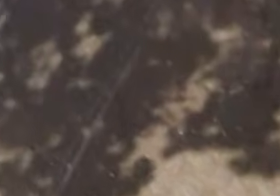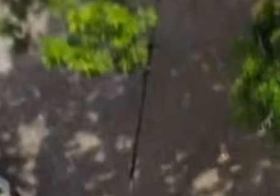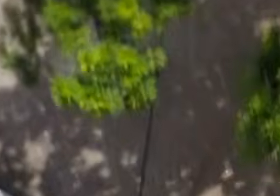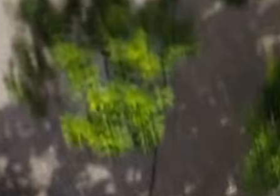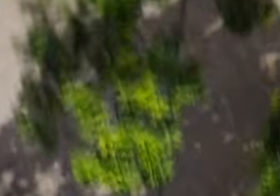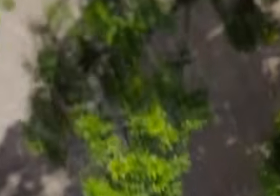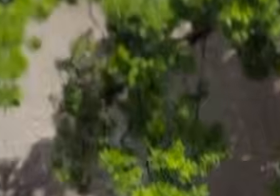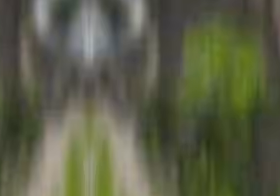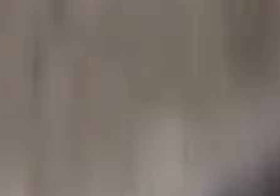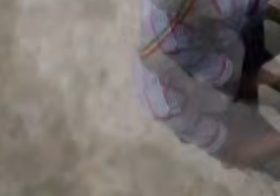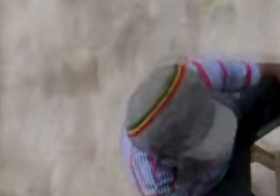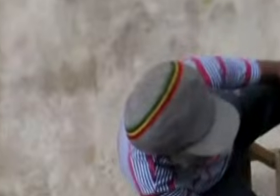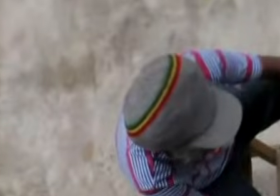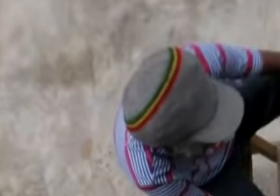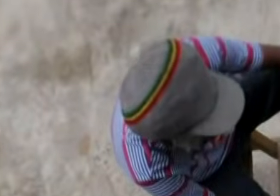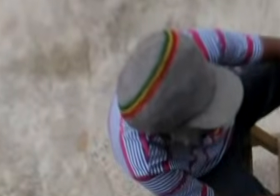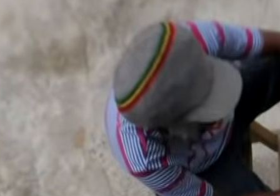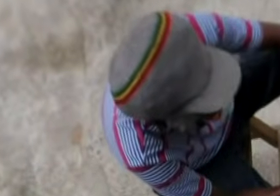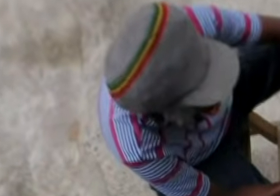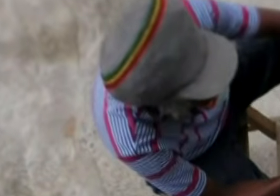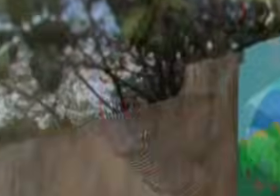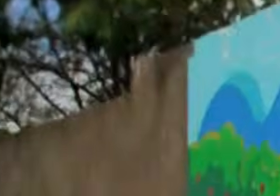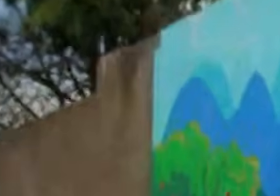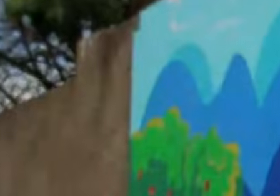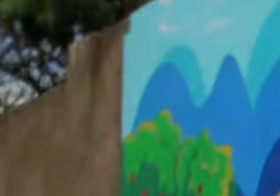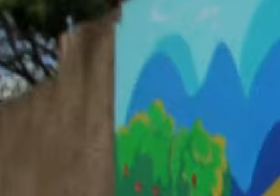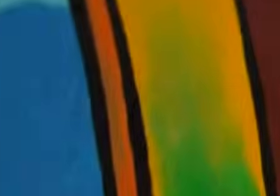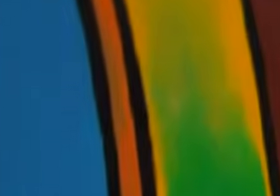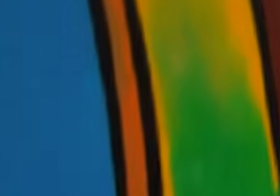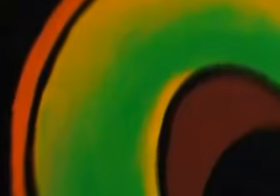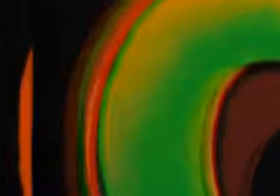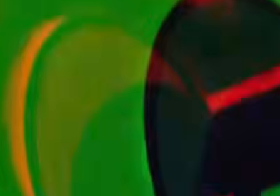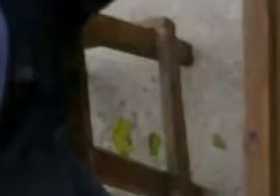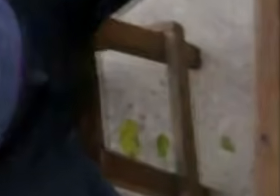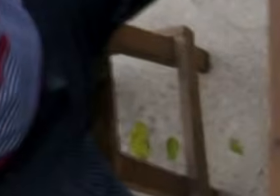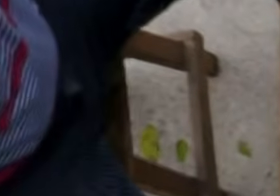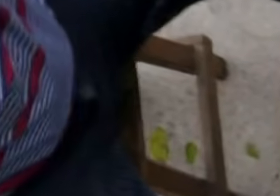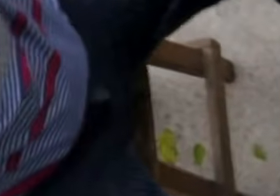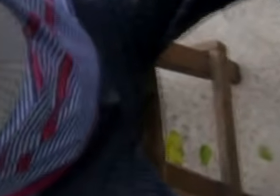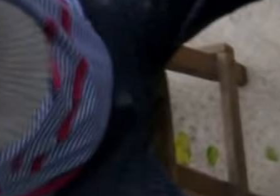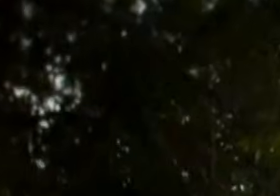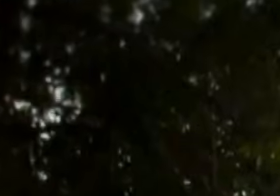Yeah, yeah, yeah. Jamaica, we put